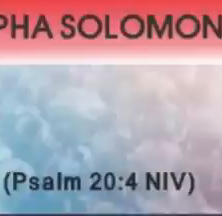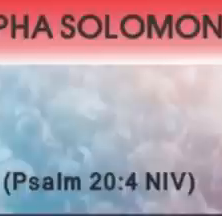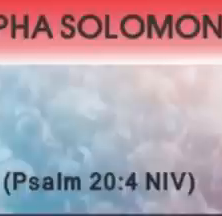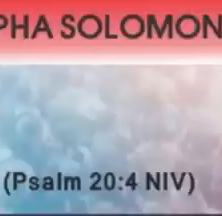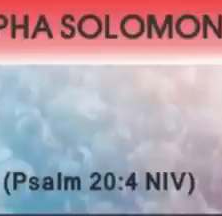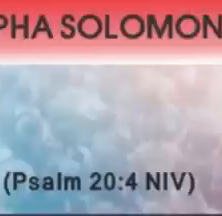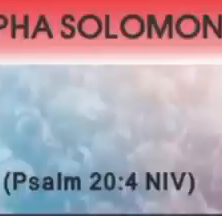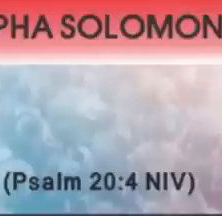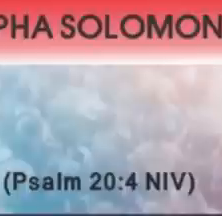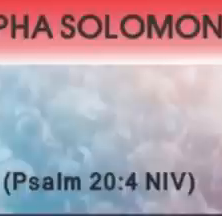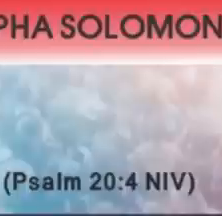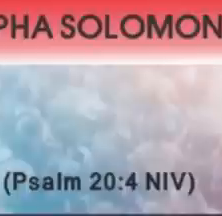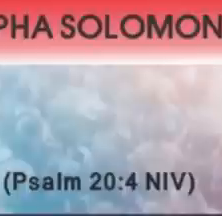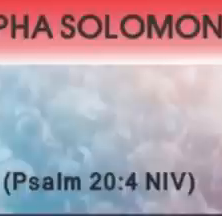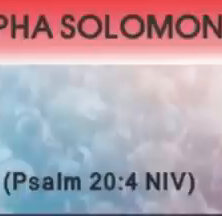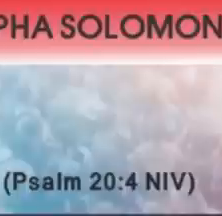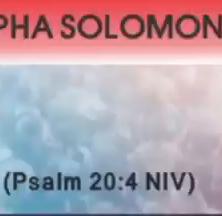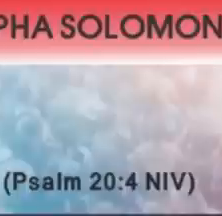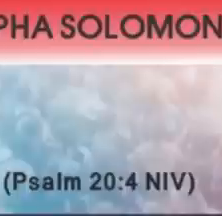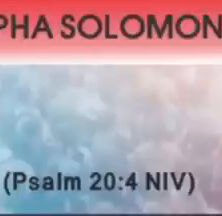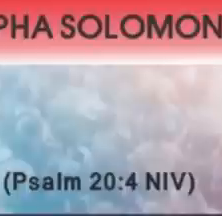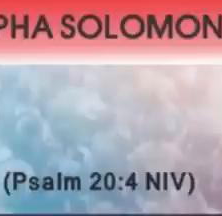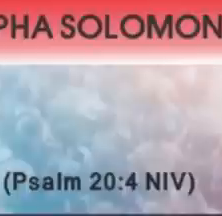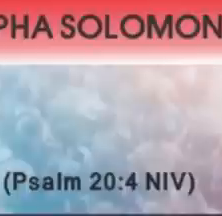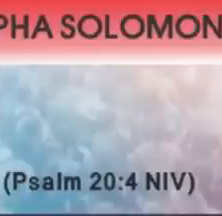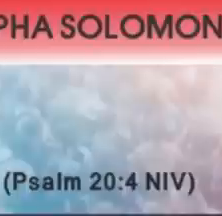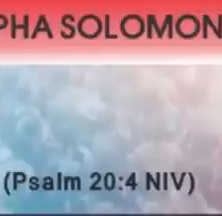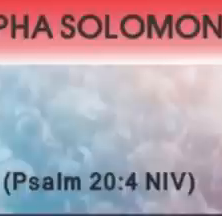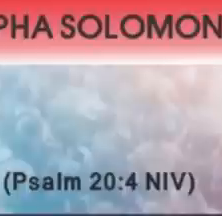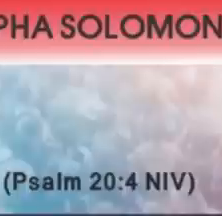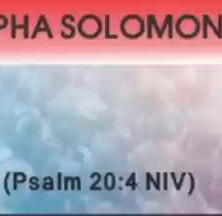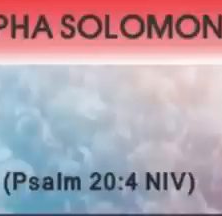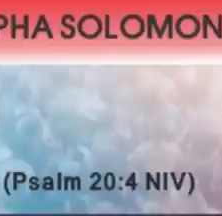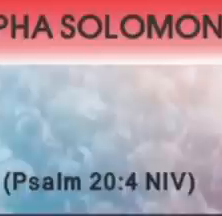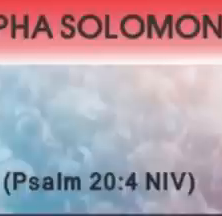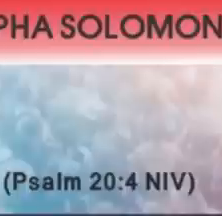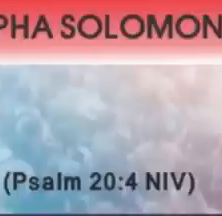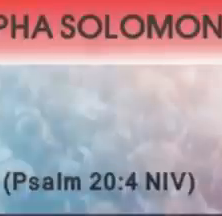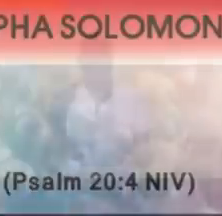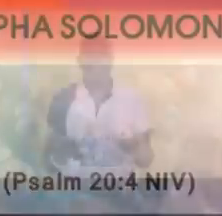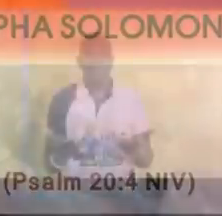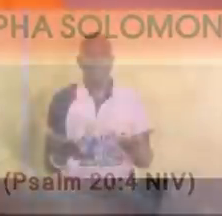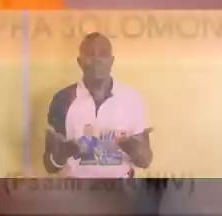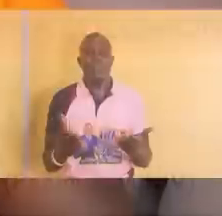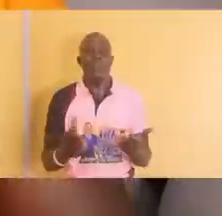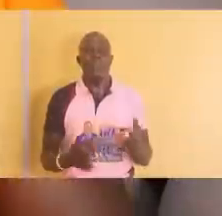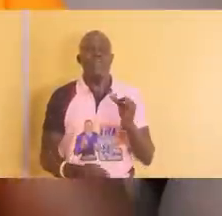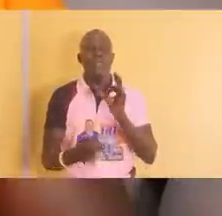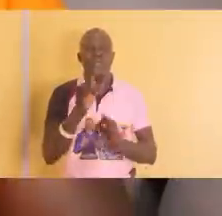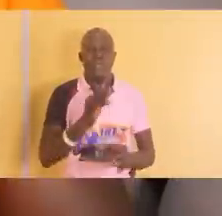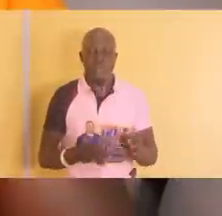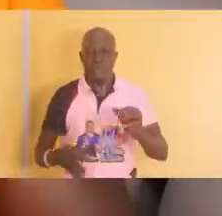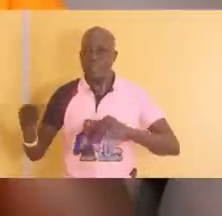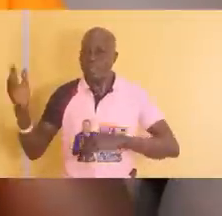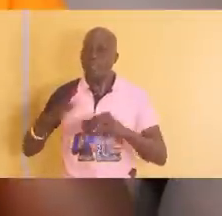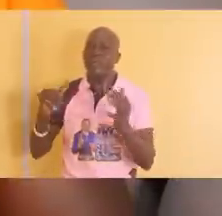101-5298-950. Seed of Calvary Church, Magbejade, Miss Zenit Bank. Lord, call this Ayere Adidi. Amen. I will rise in Jesus' name. Money to back to Karangi.